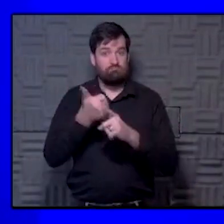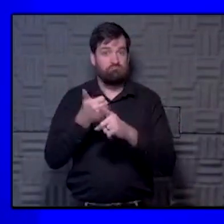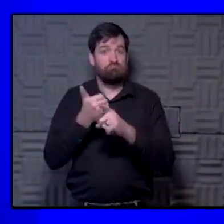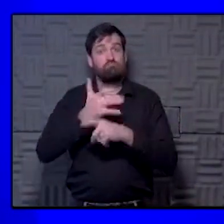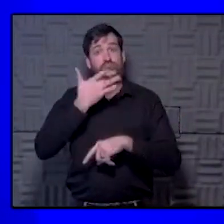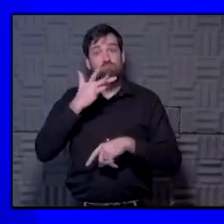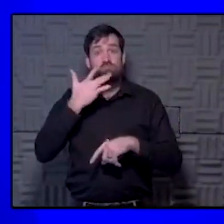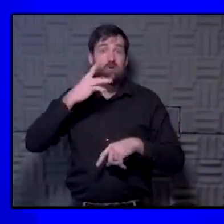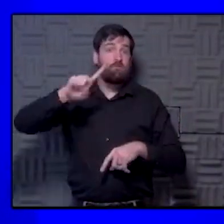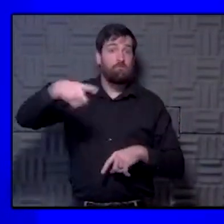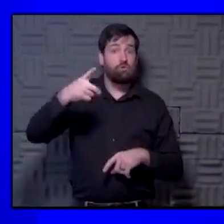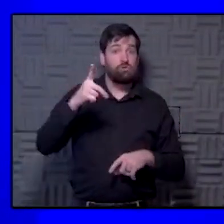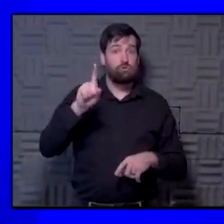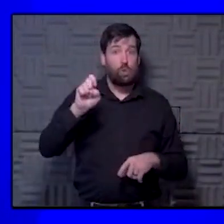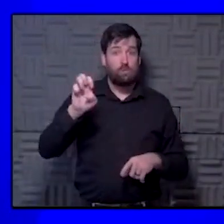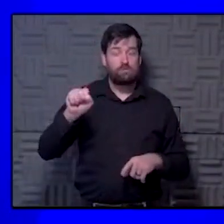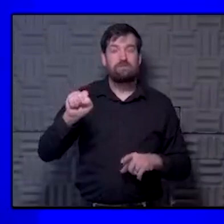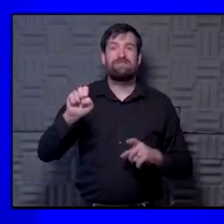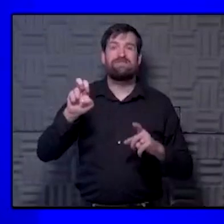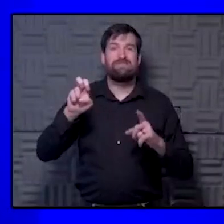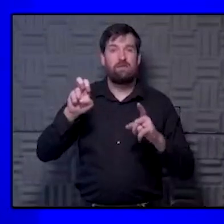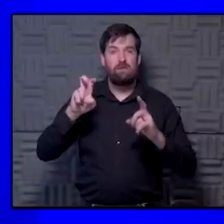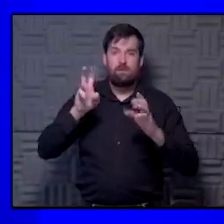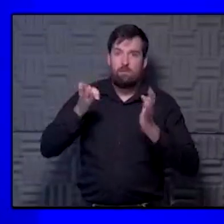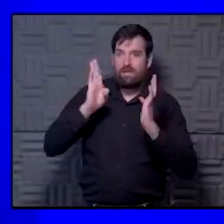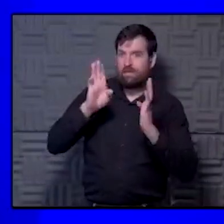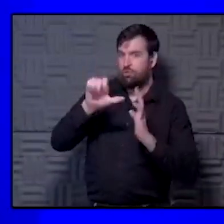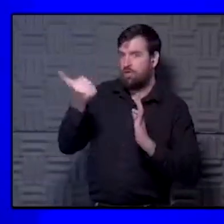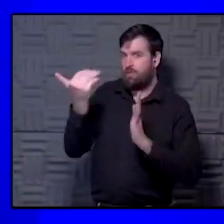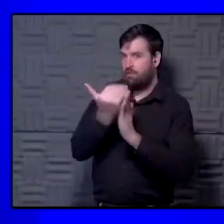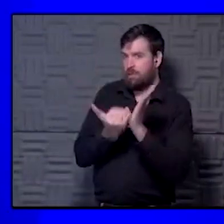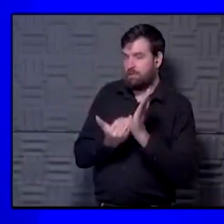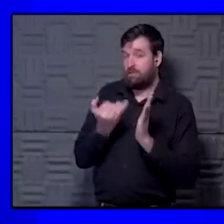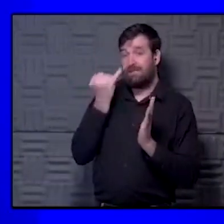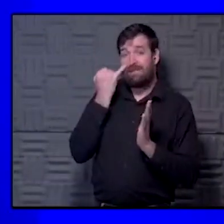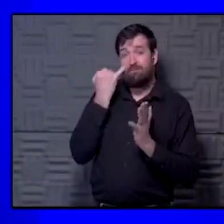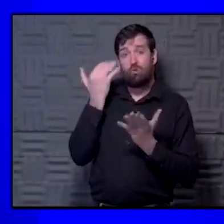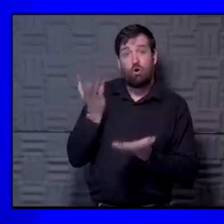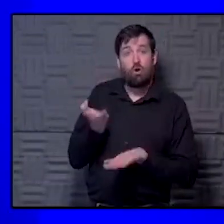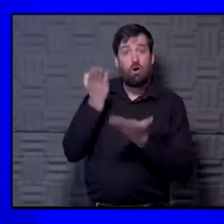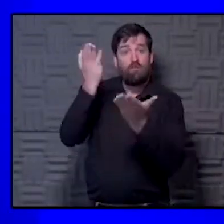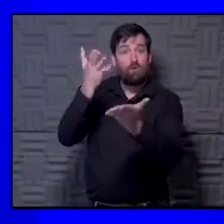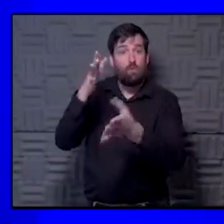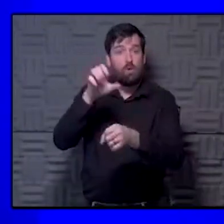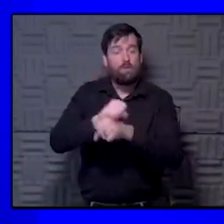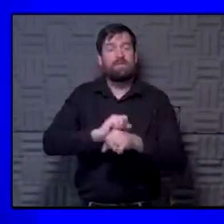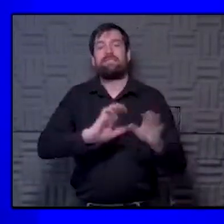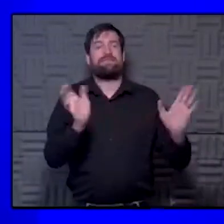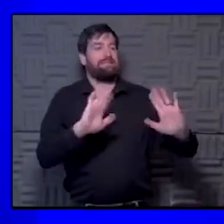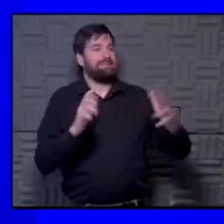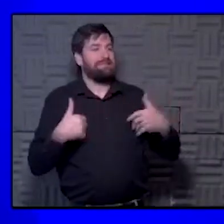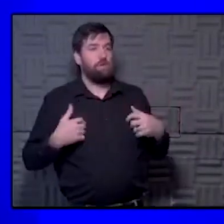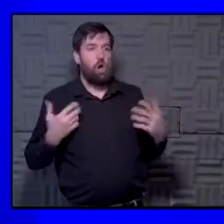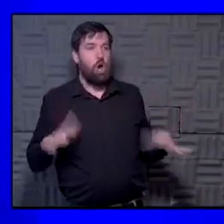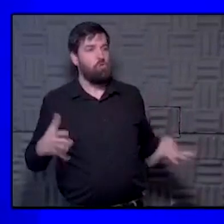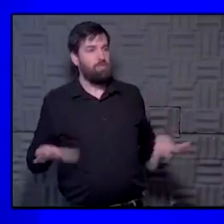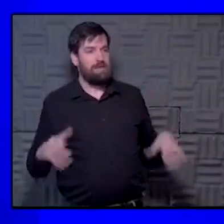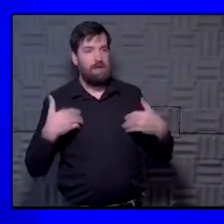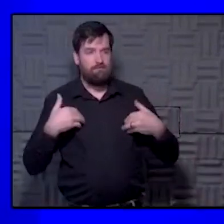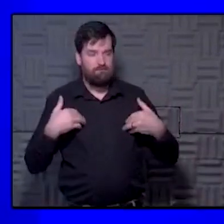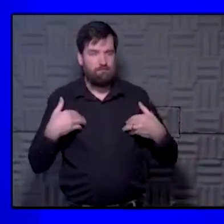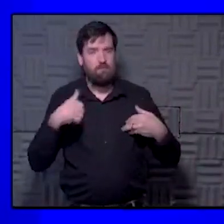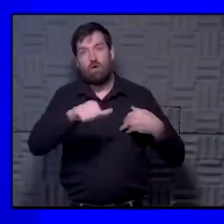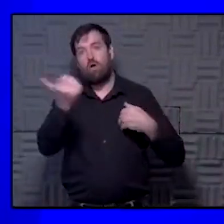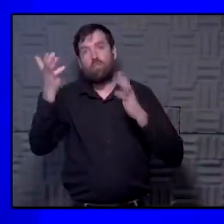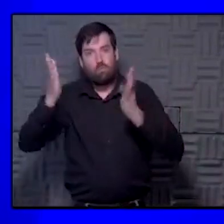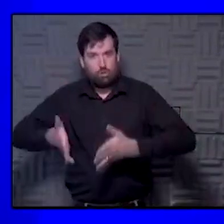first dose, please make sure you still pay attention to those other lists, so that if they offer you appointments, you can say, oh no, I already have it, so that another person can get